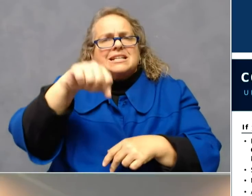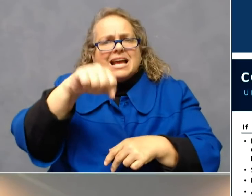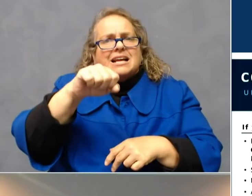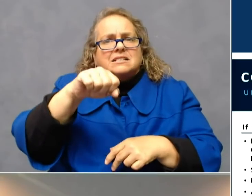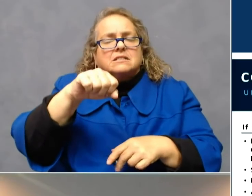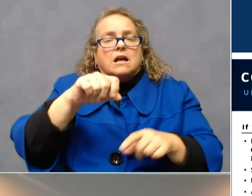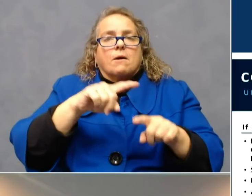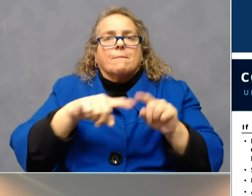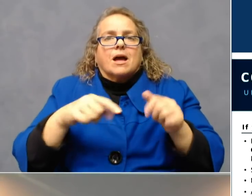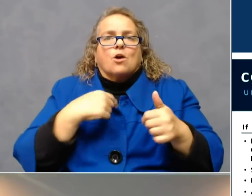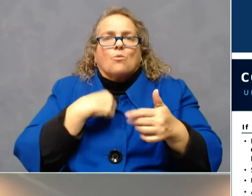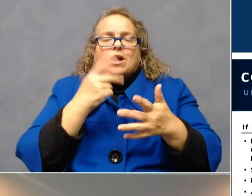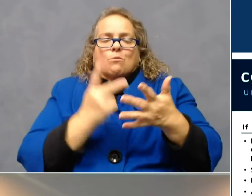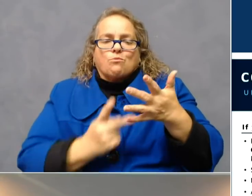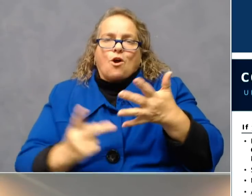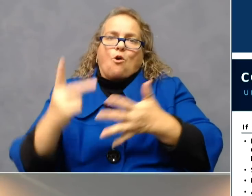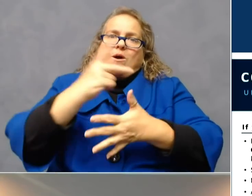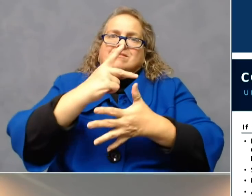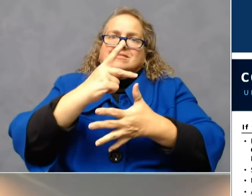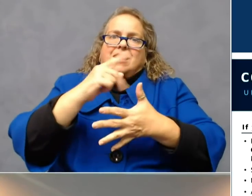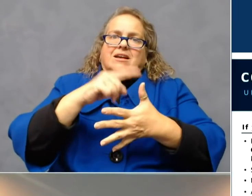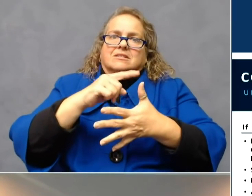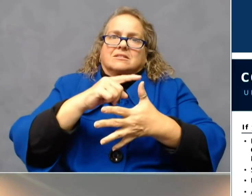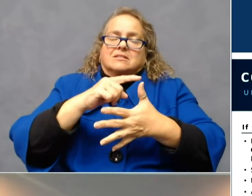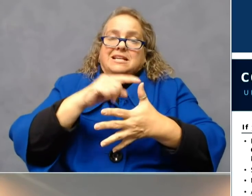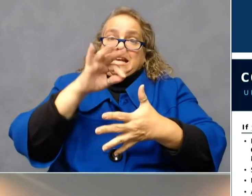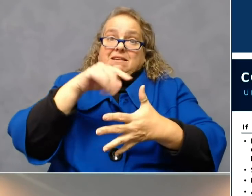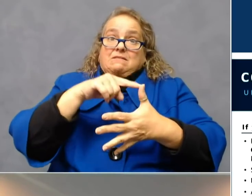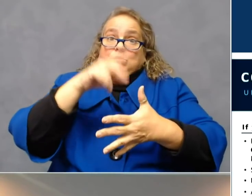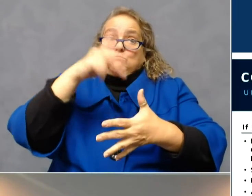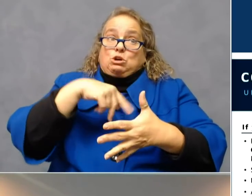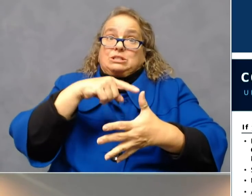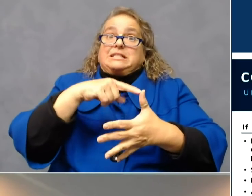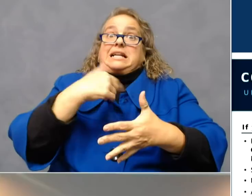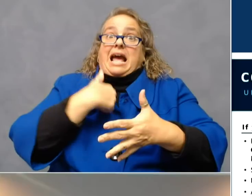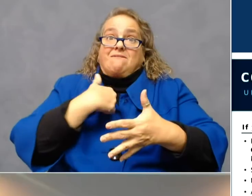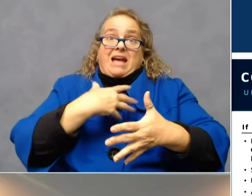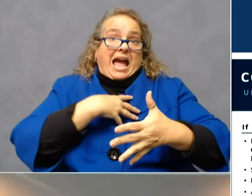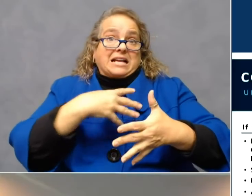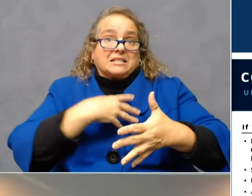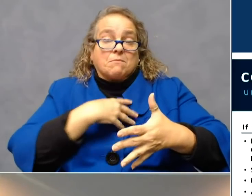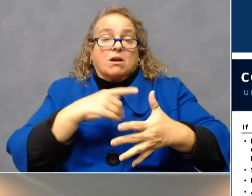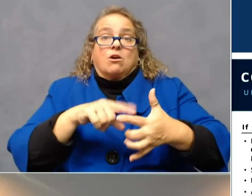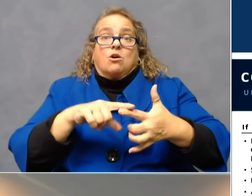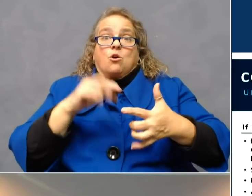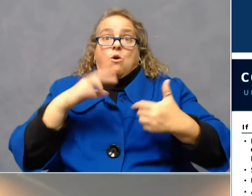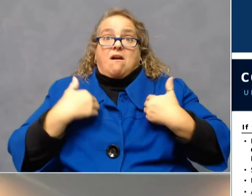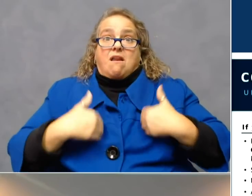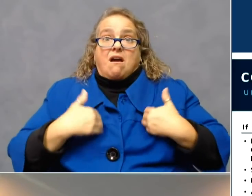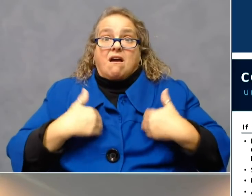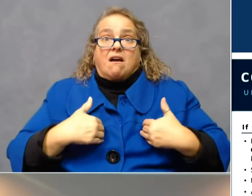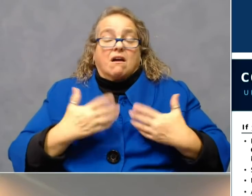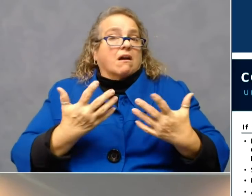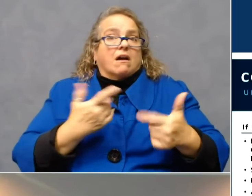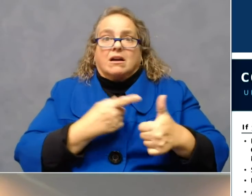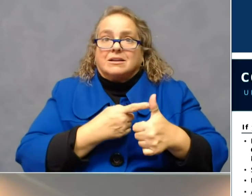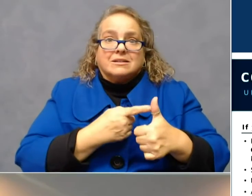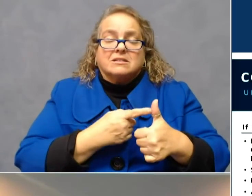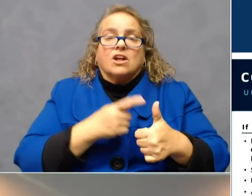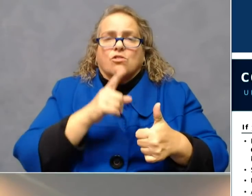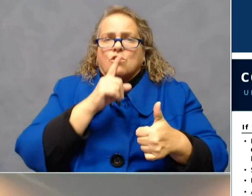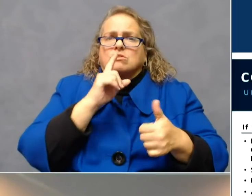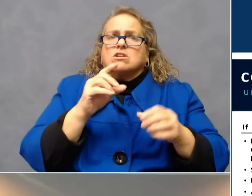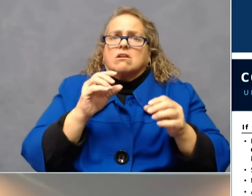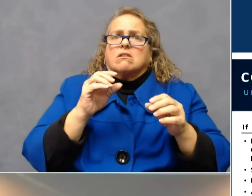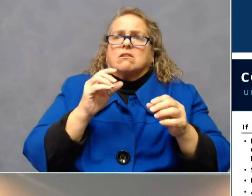going to prioritize the contacts. So there is a chance, if you were a contact and you were not deemed one of these high-risk